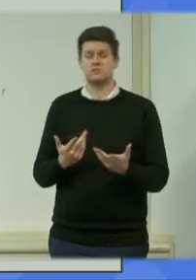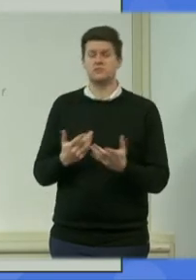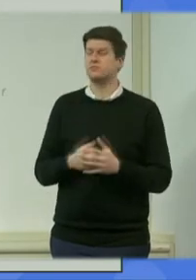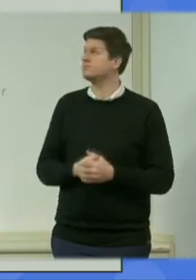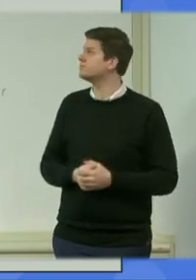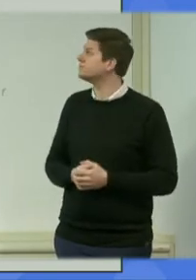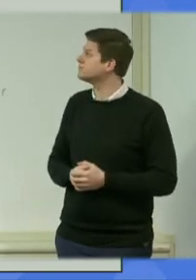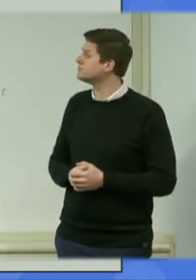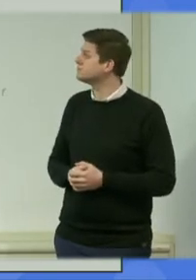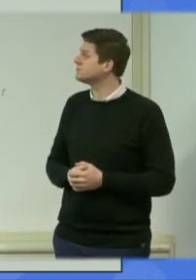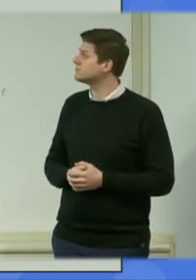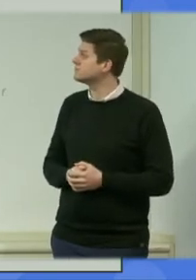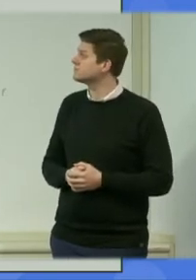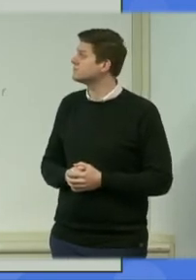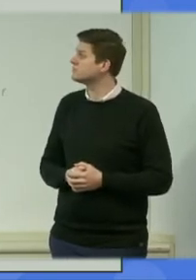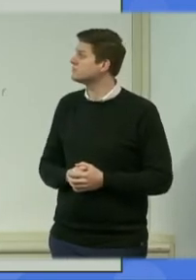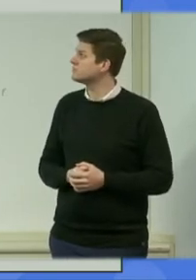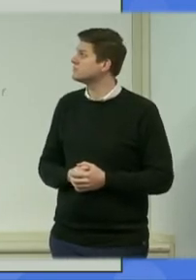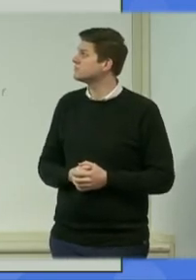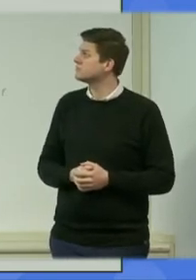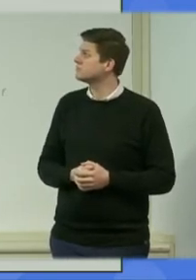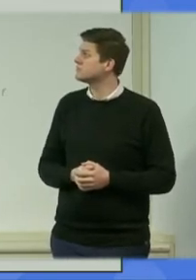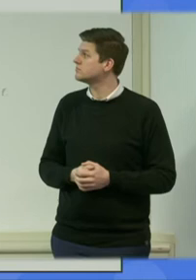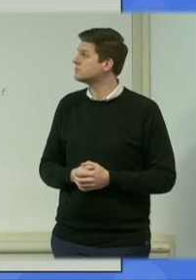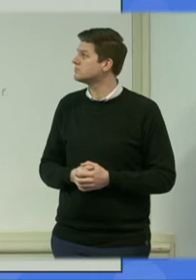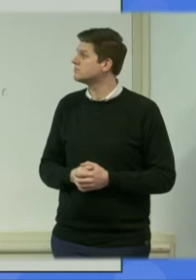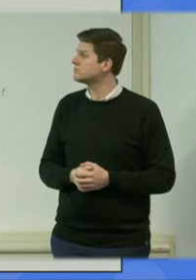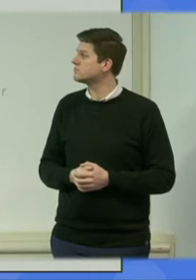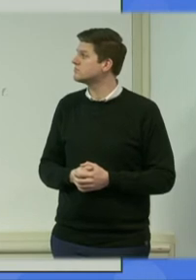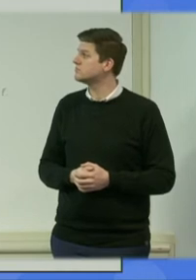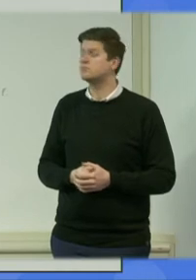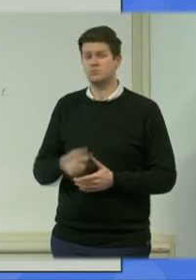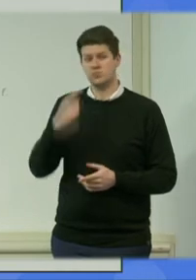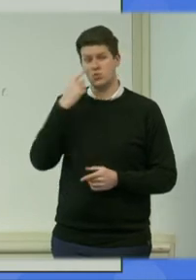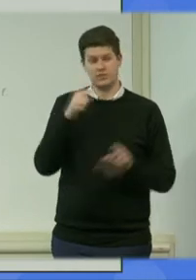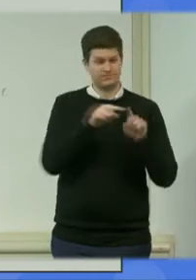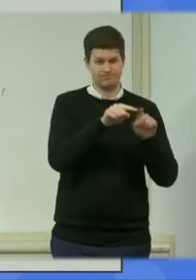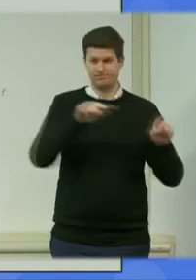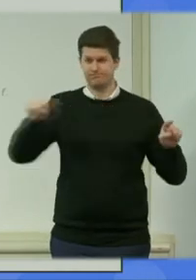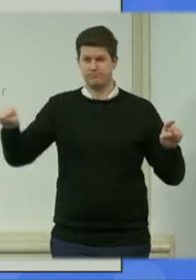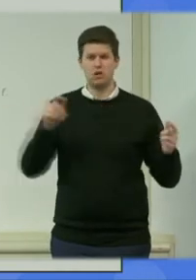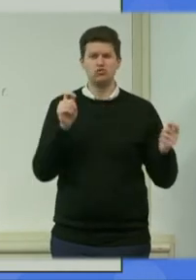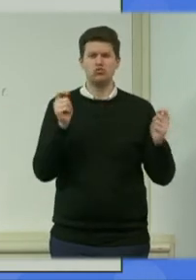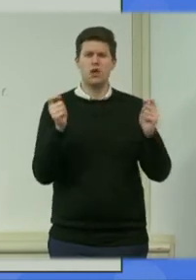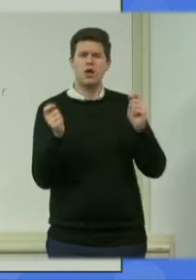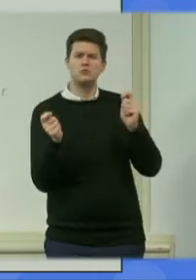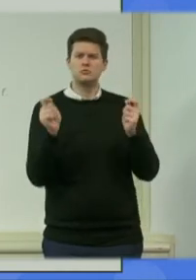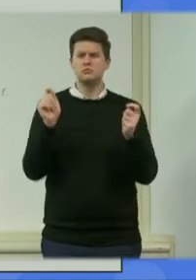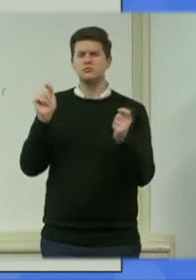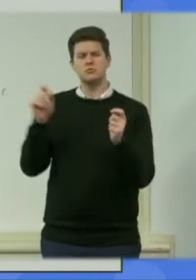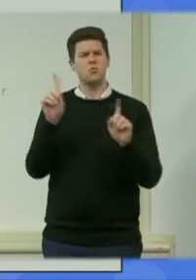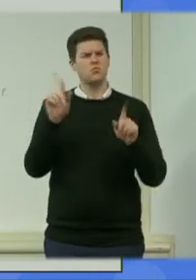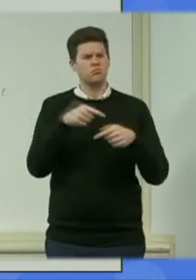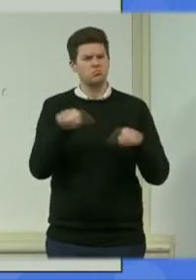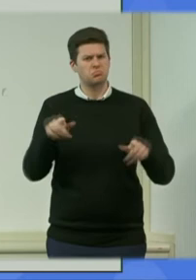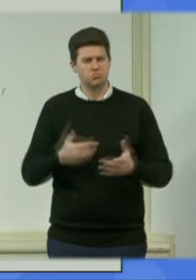show you it, setting it all to 100 in 2007-08, so you can look at the trends from then on. And why am I